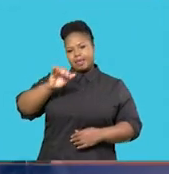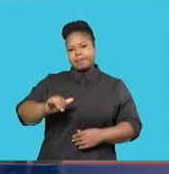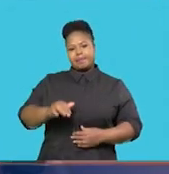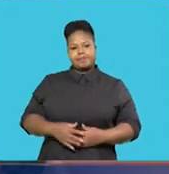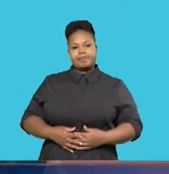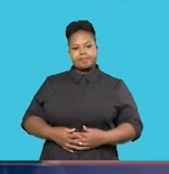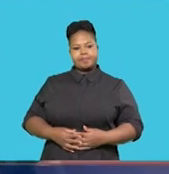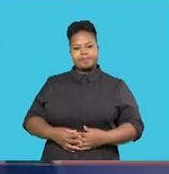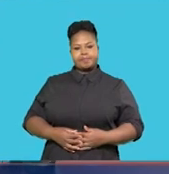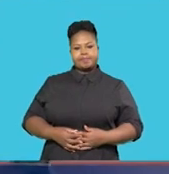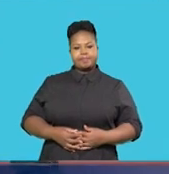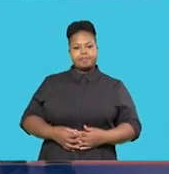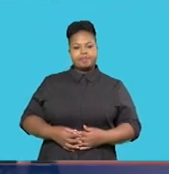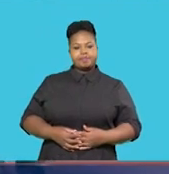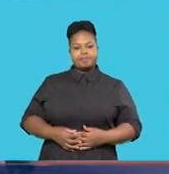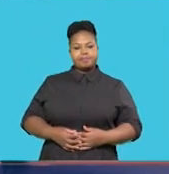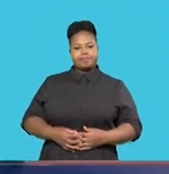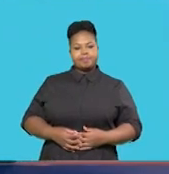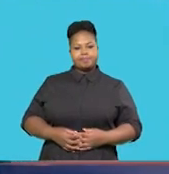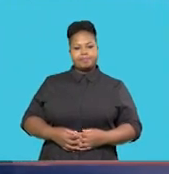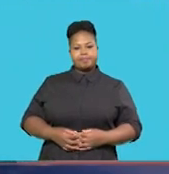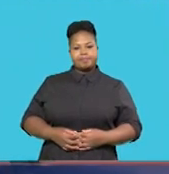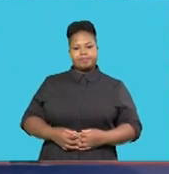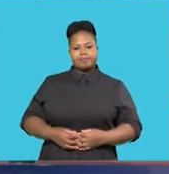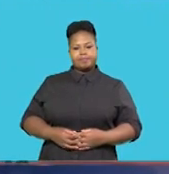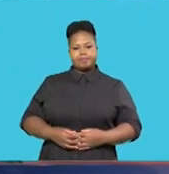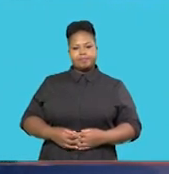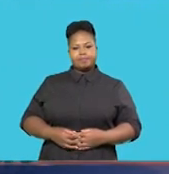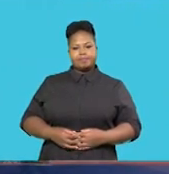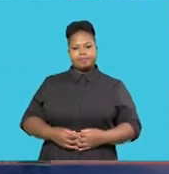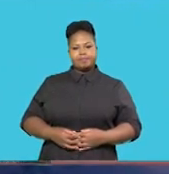Kwiindaba zeSoweto TV, ndingunomzabalazo Mduka eDobsonville.